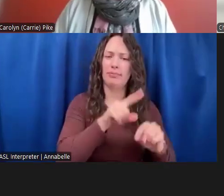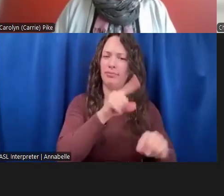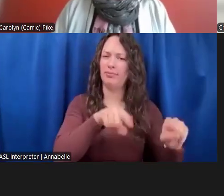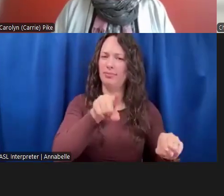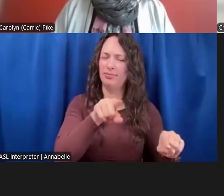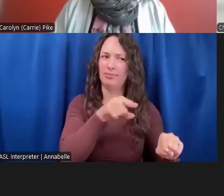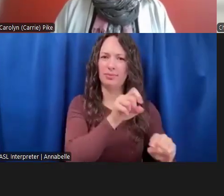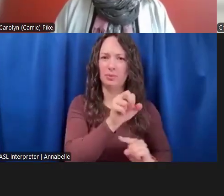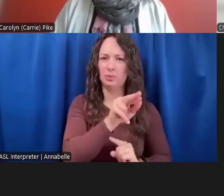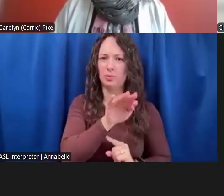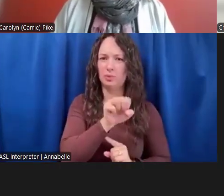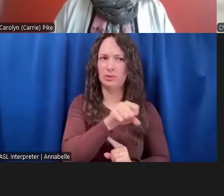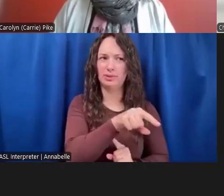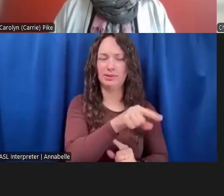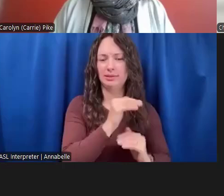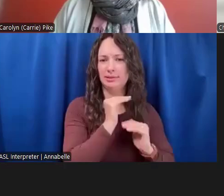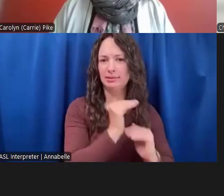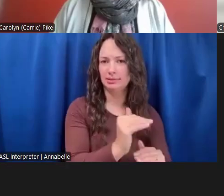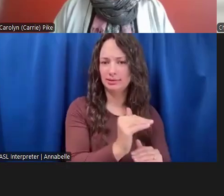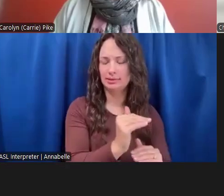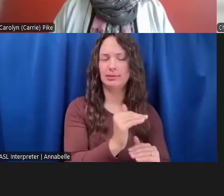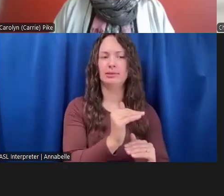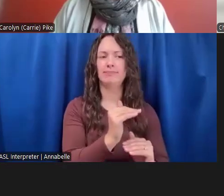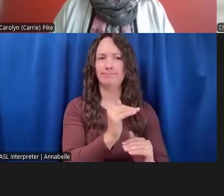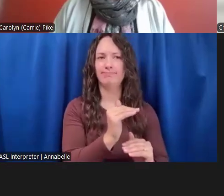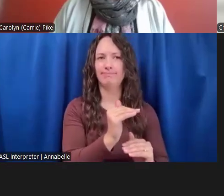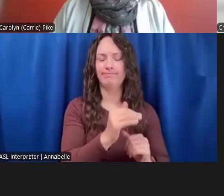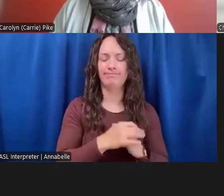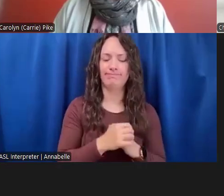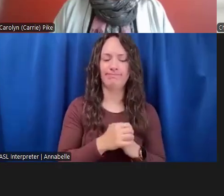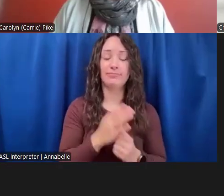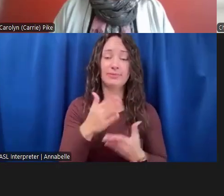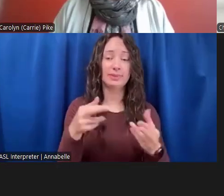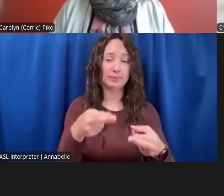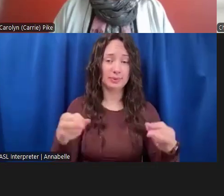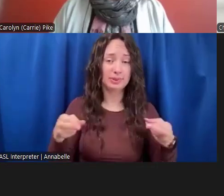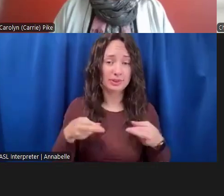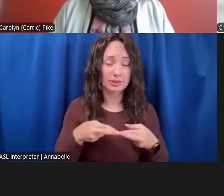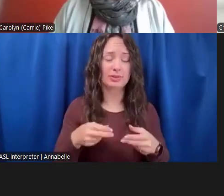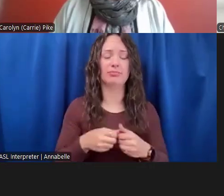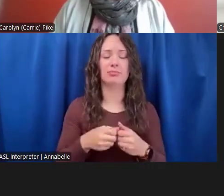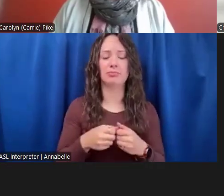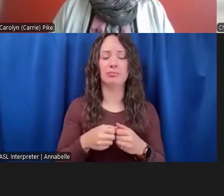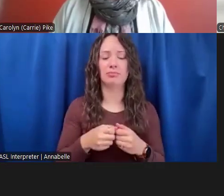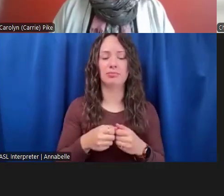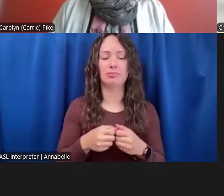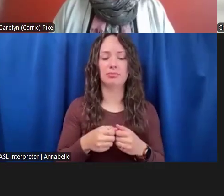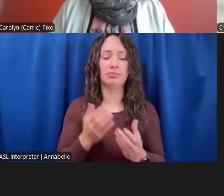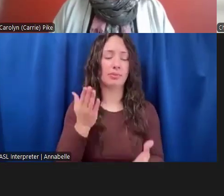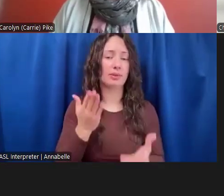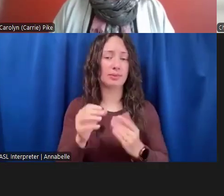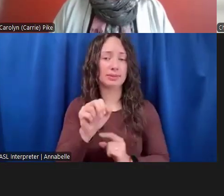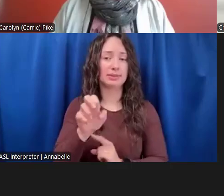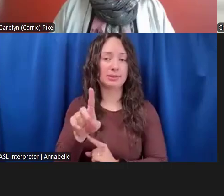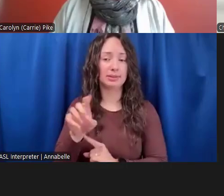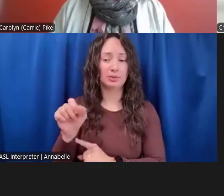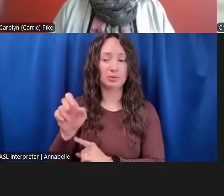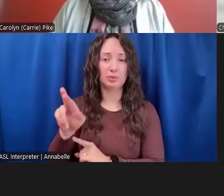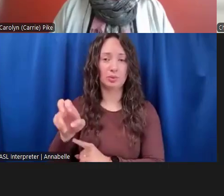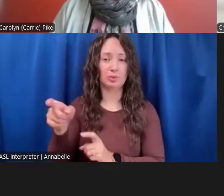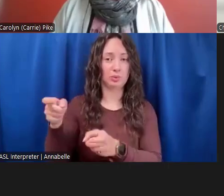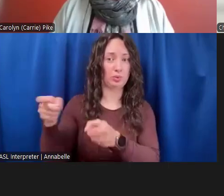get and kind of fine tune. And so in certain regions where there's a long history of both seed source control as well